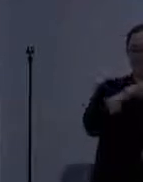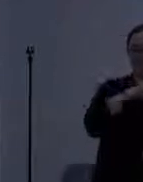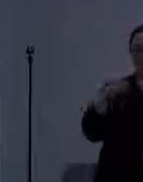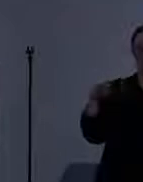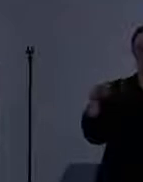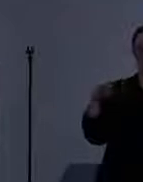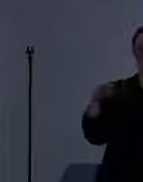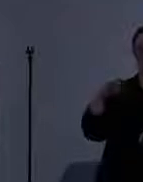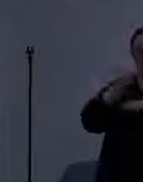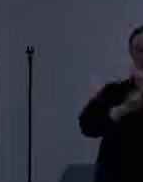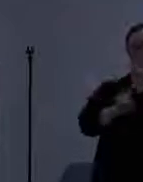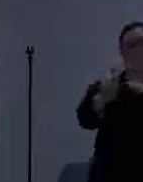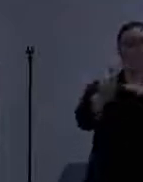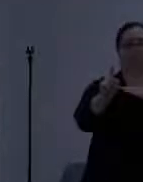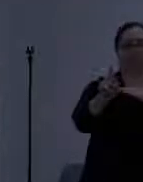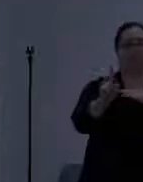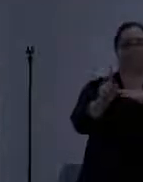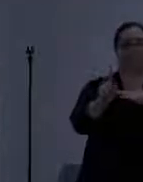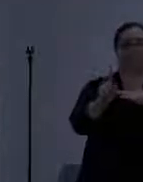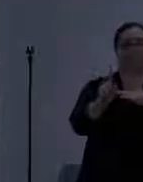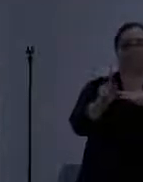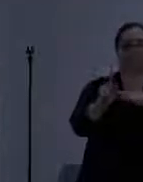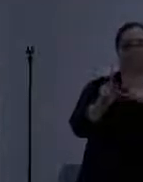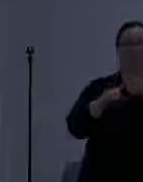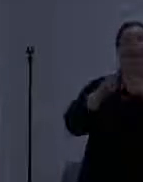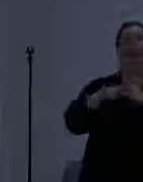come out of your house for 6 months.